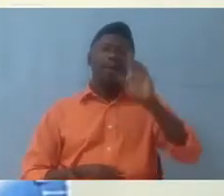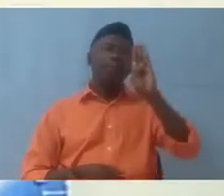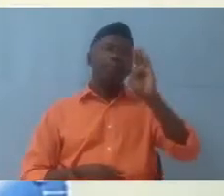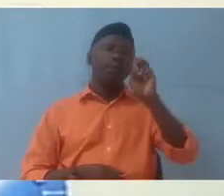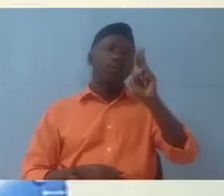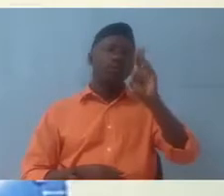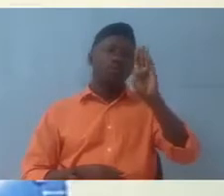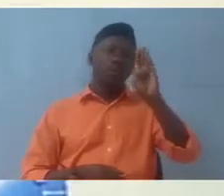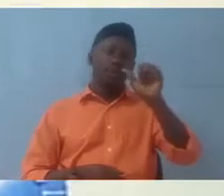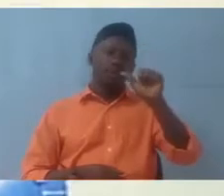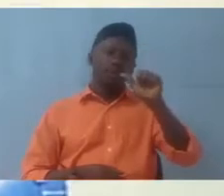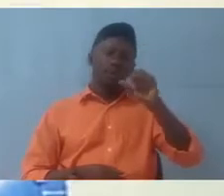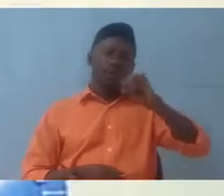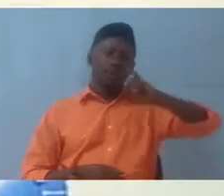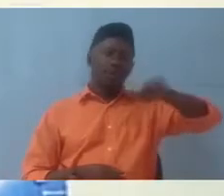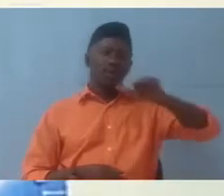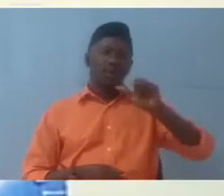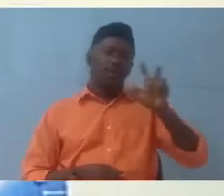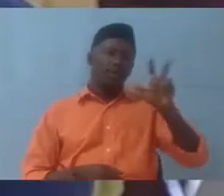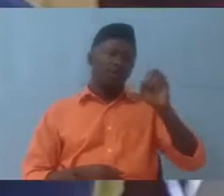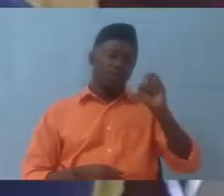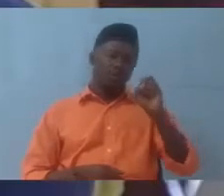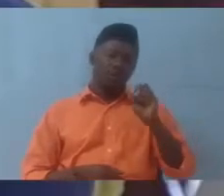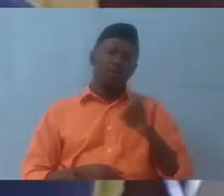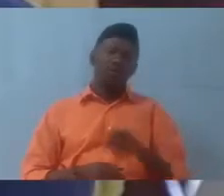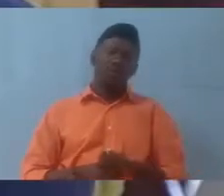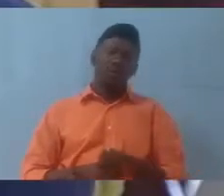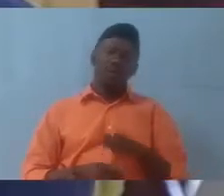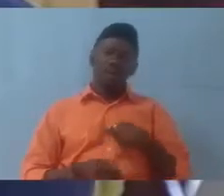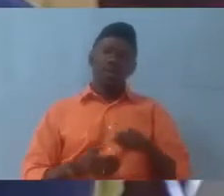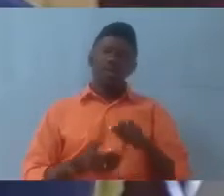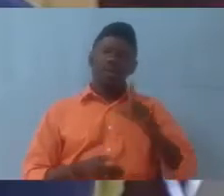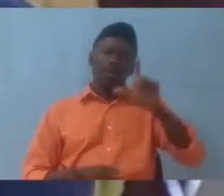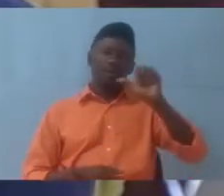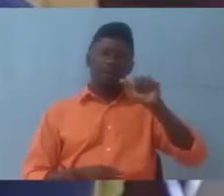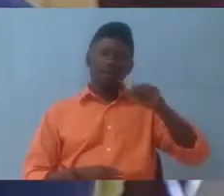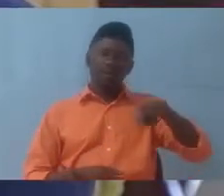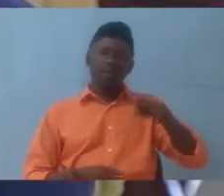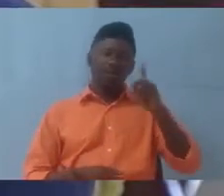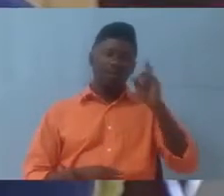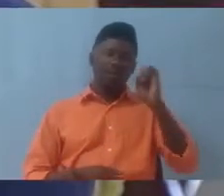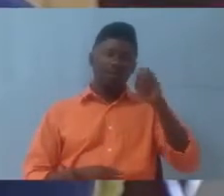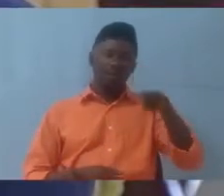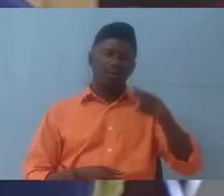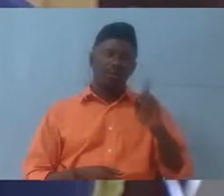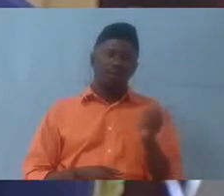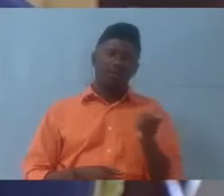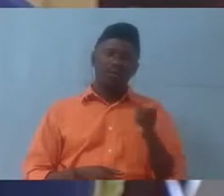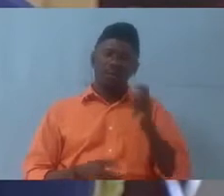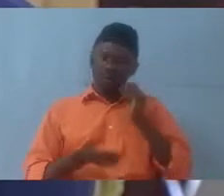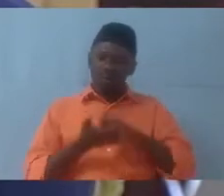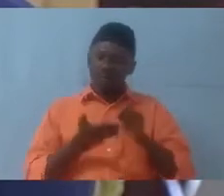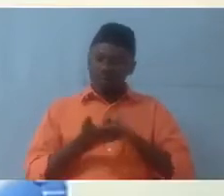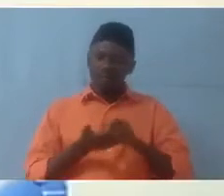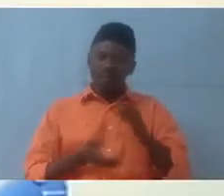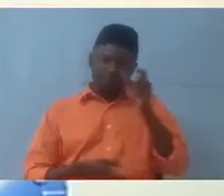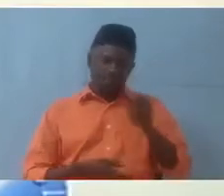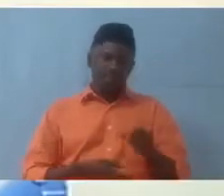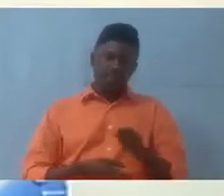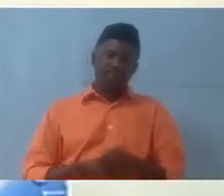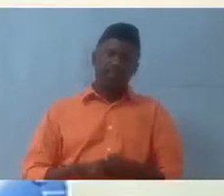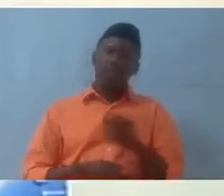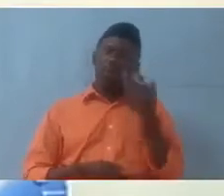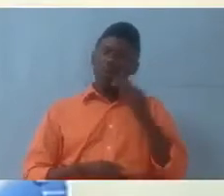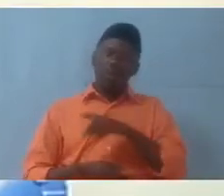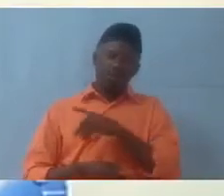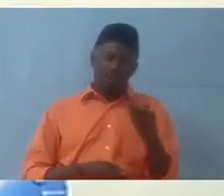Buba Jawa, and the then judicial secretary Landing Sane, currently High Court judge, ak ki nga xamne mo nekkon judicial secretary Landing Sane. So when they came, bi